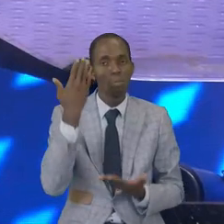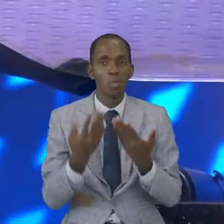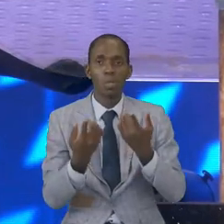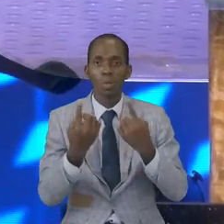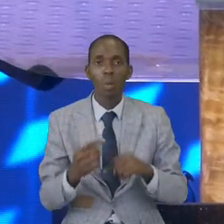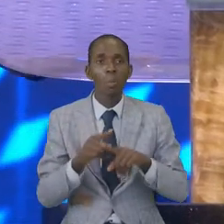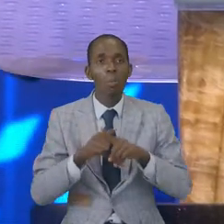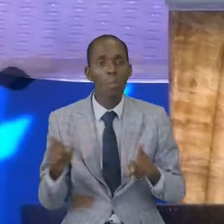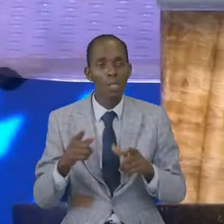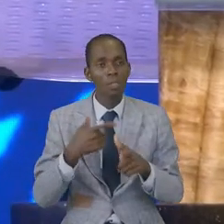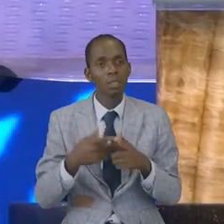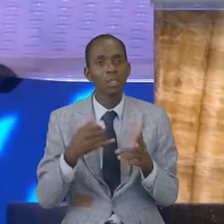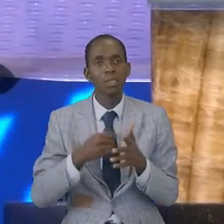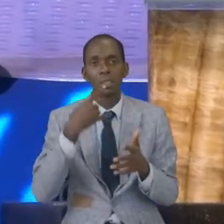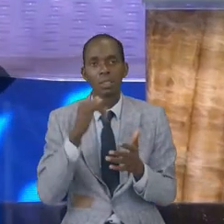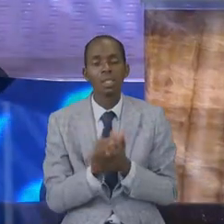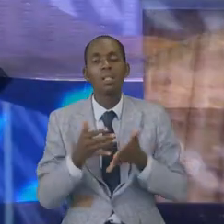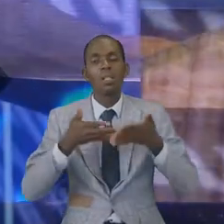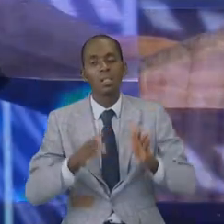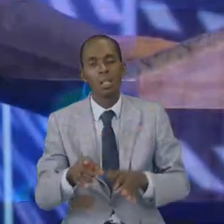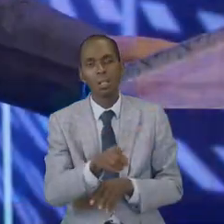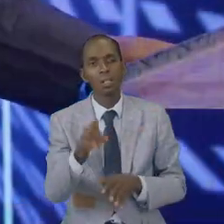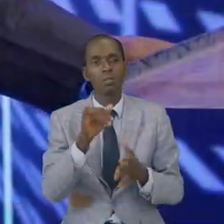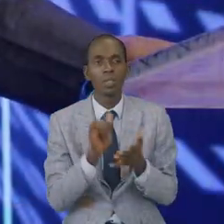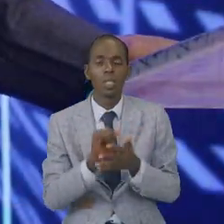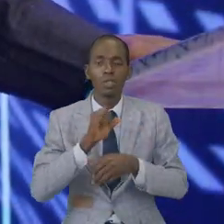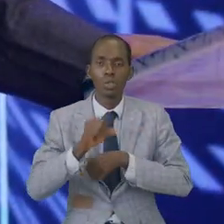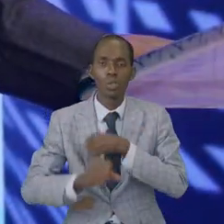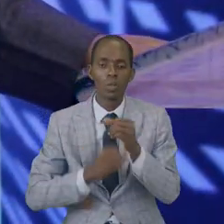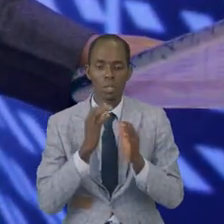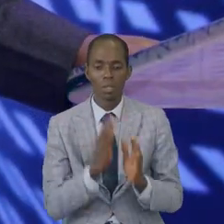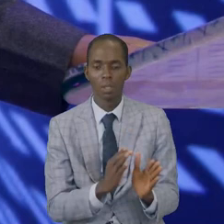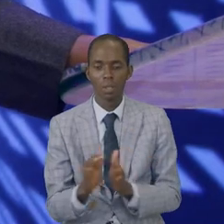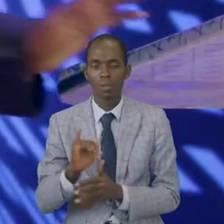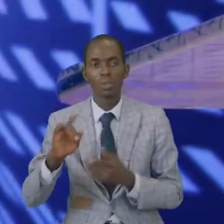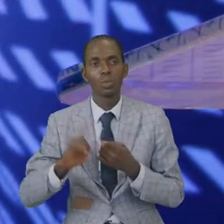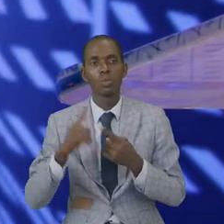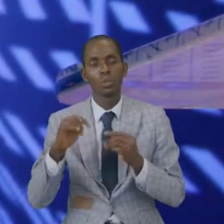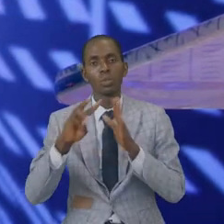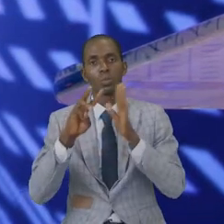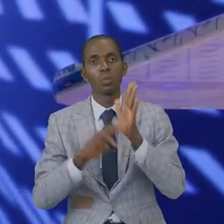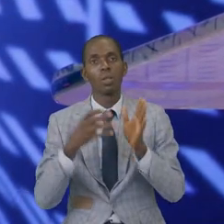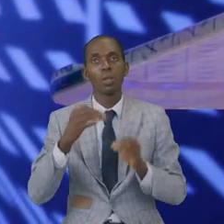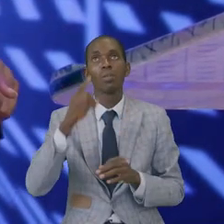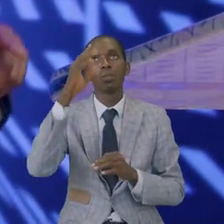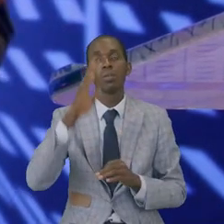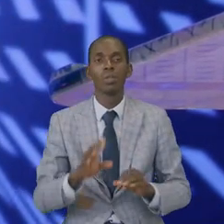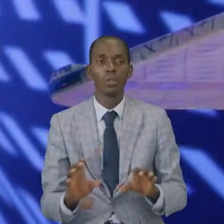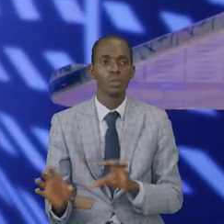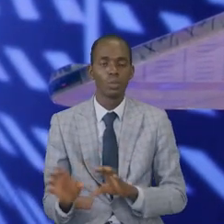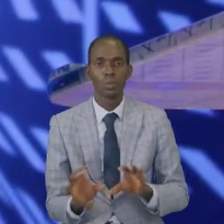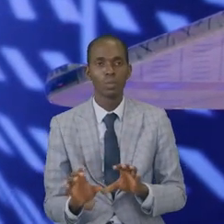but then it says, let them that suffer according to the will of God commit